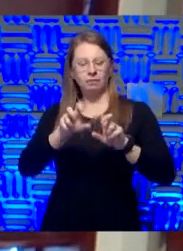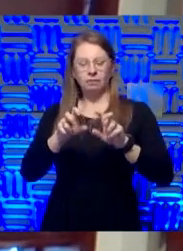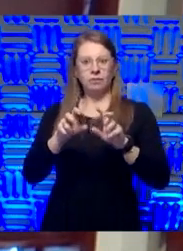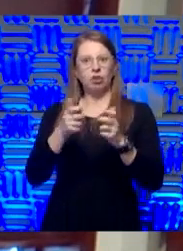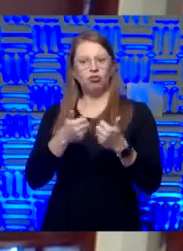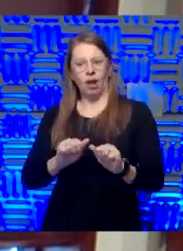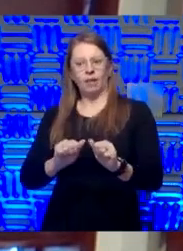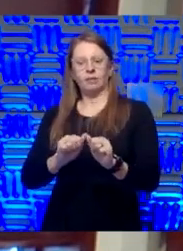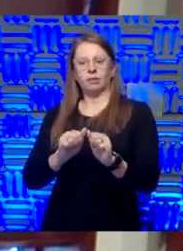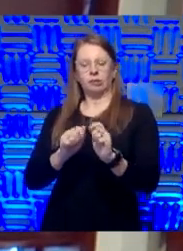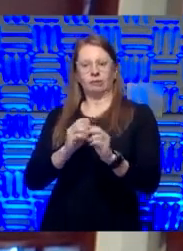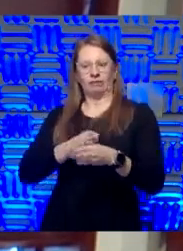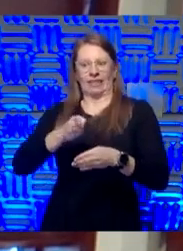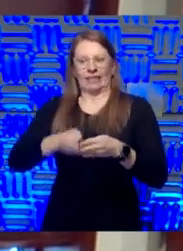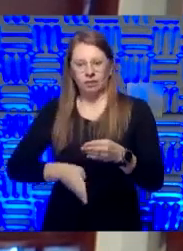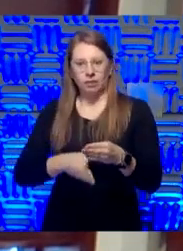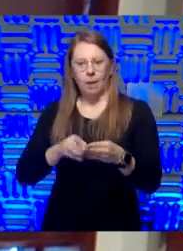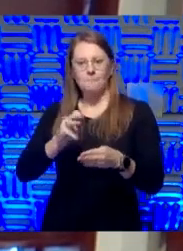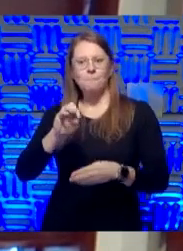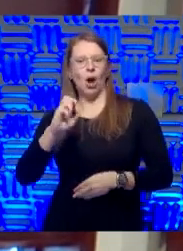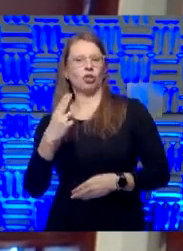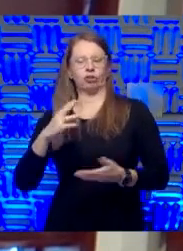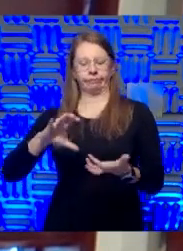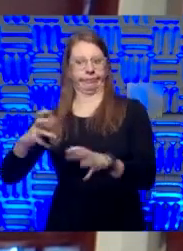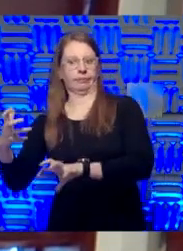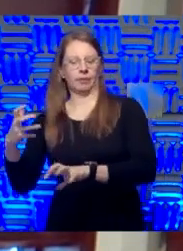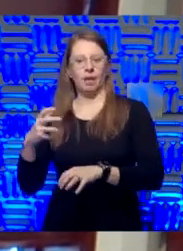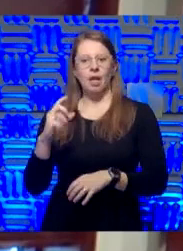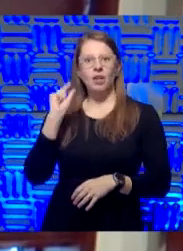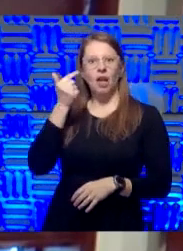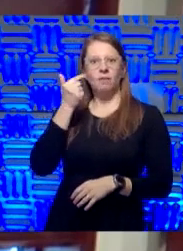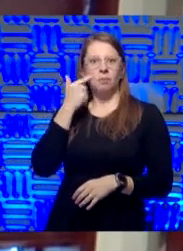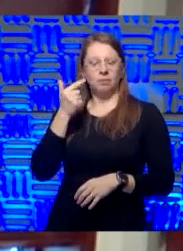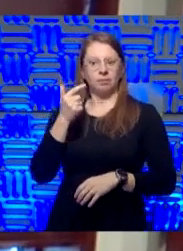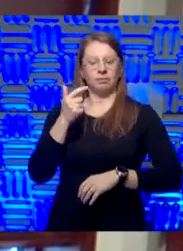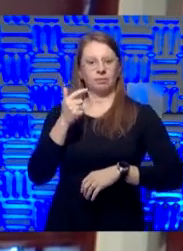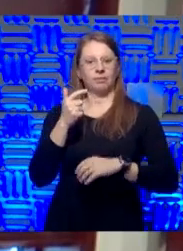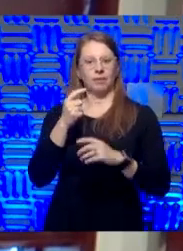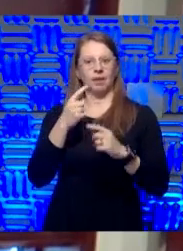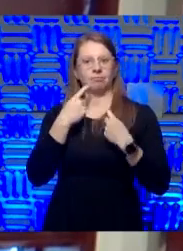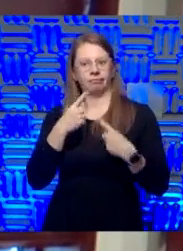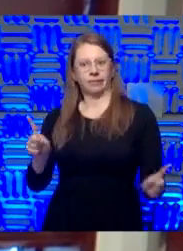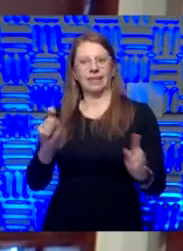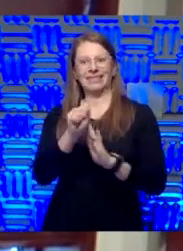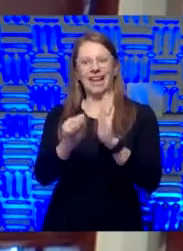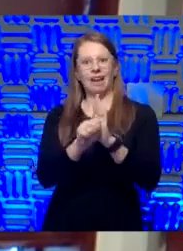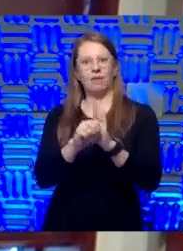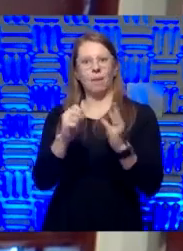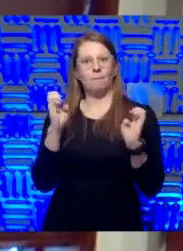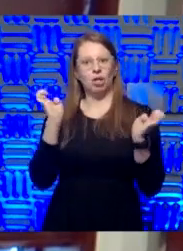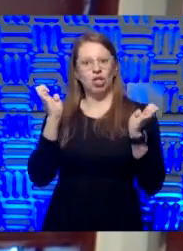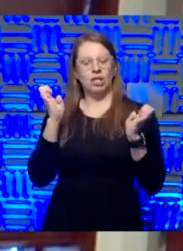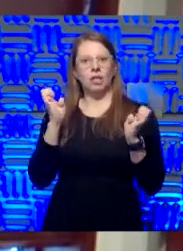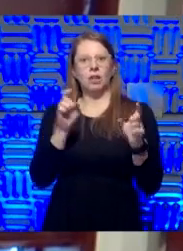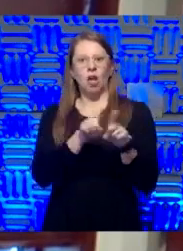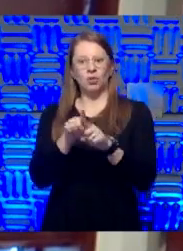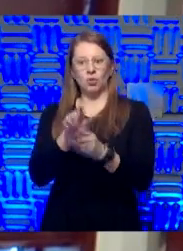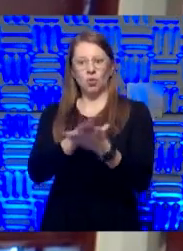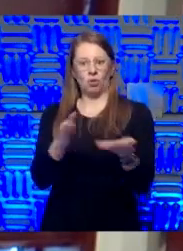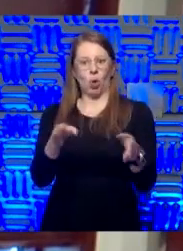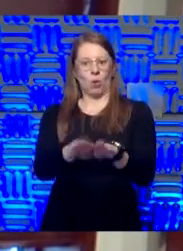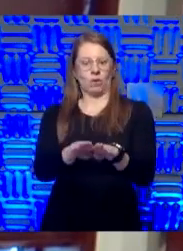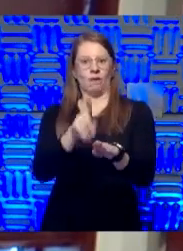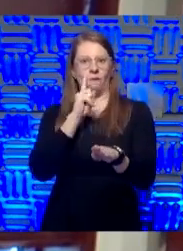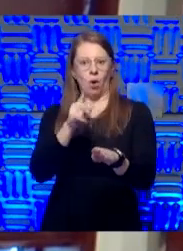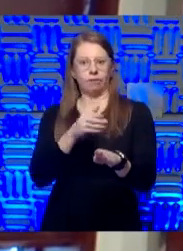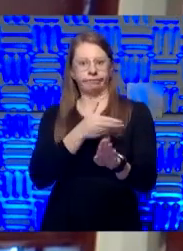the governor declaring a state of emergency and then ultimately closing schools for the remainder of the school year. And as